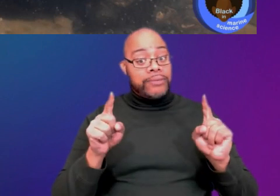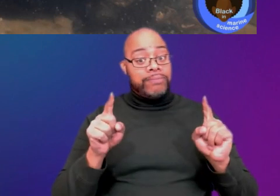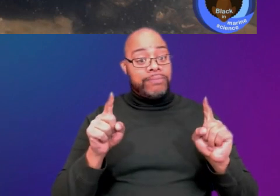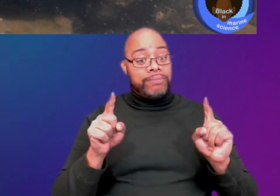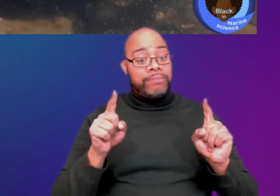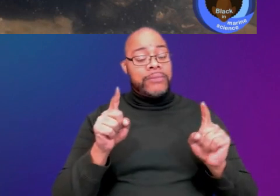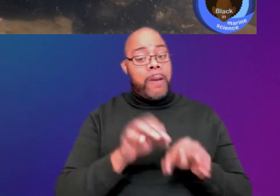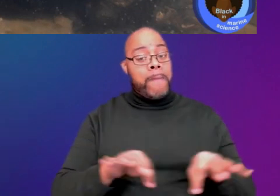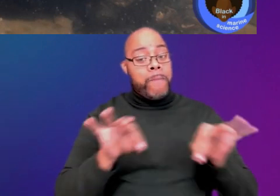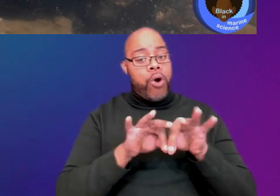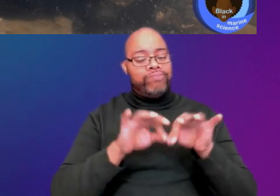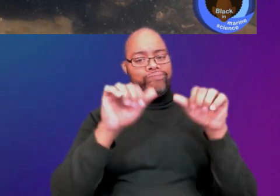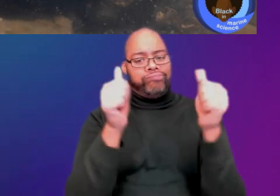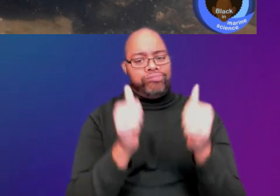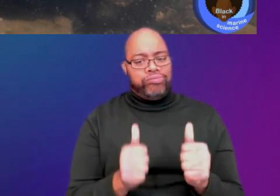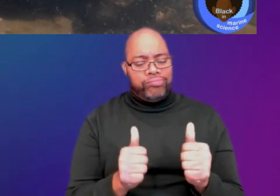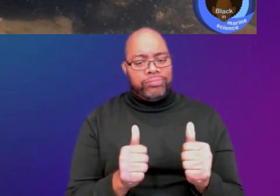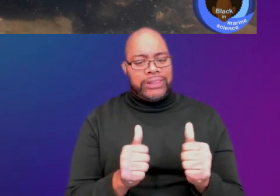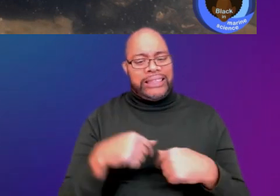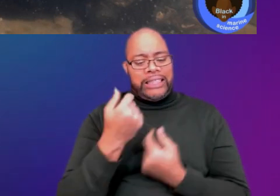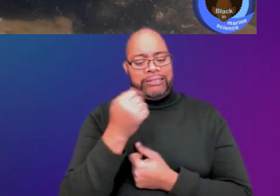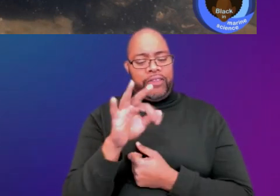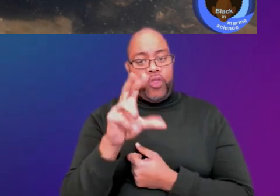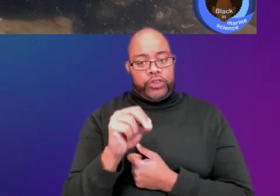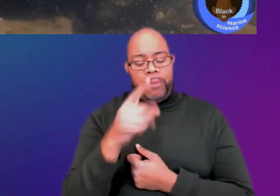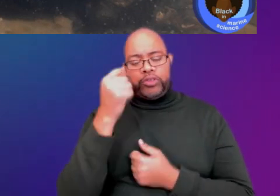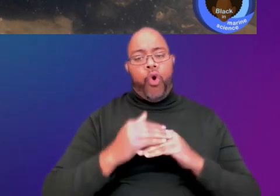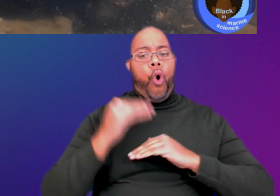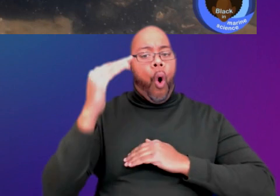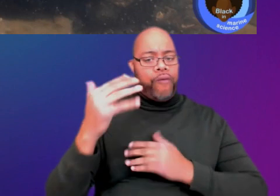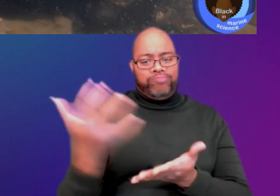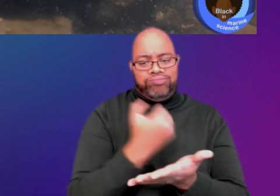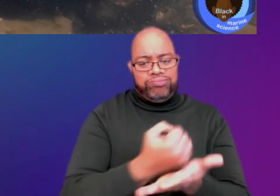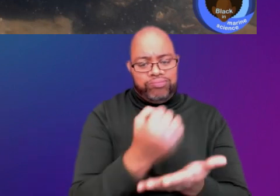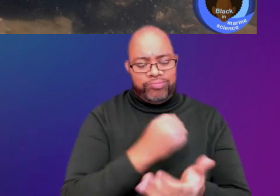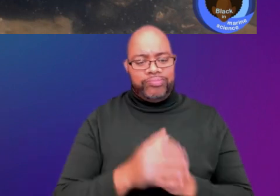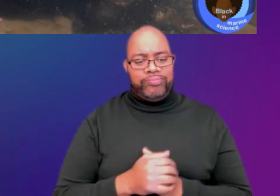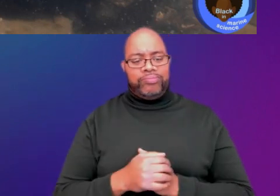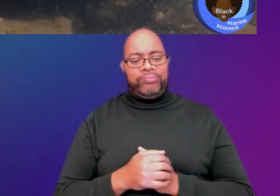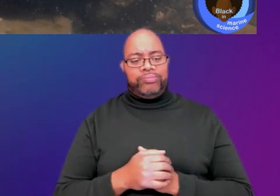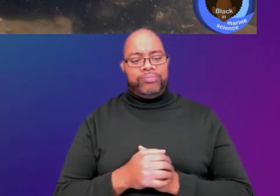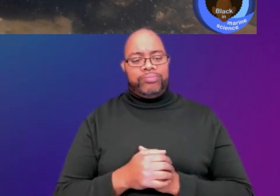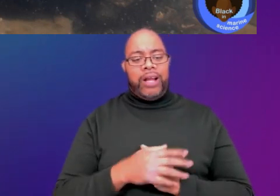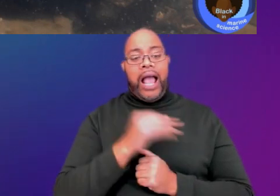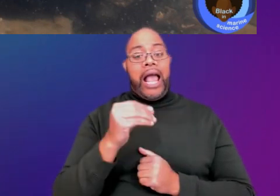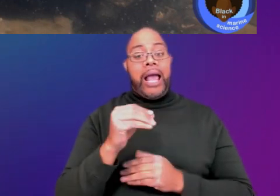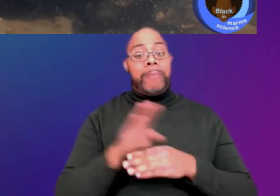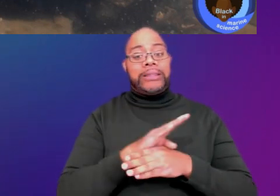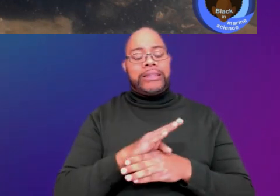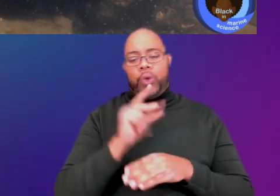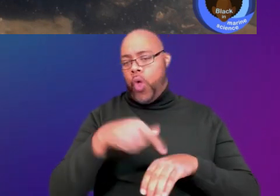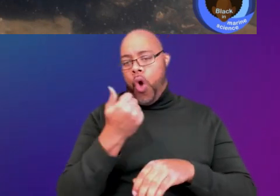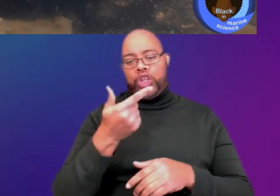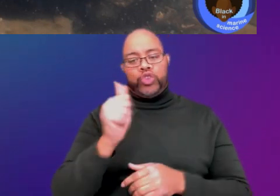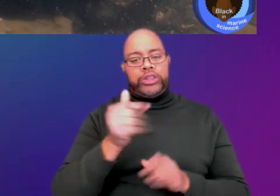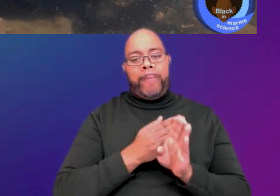their importance has declined since the 1930s because of overharvesting, and the industry is no longer